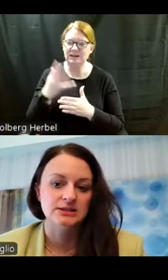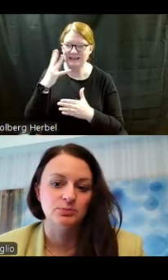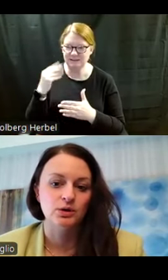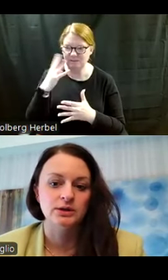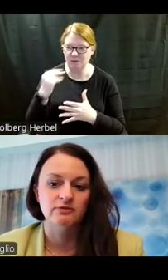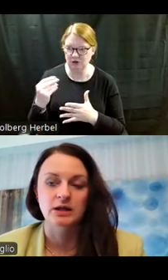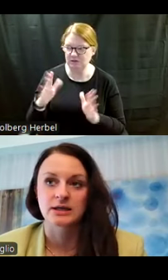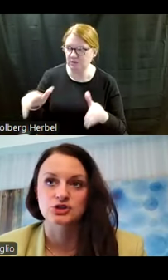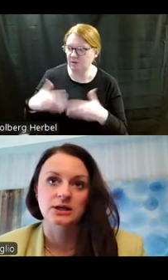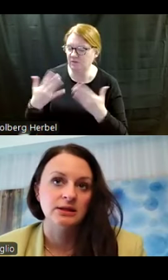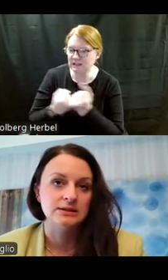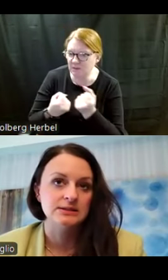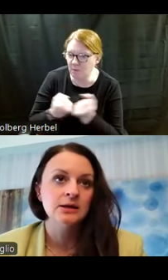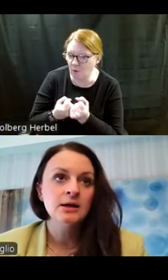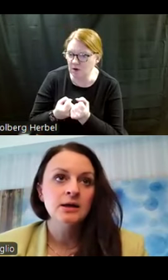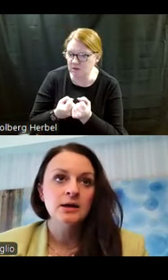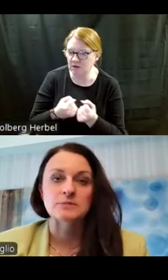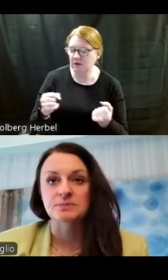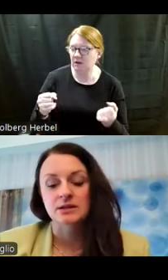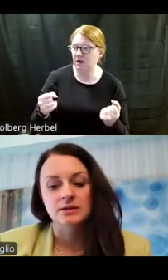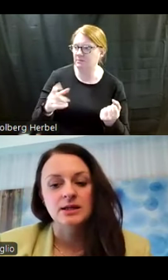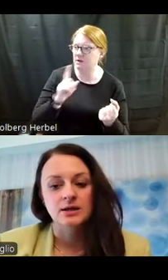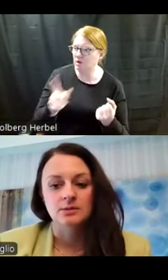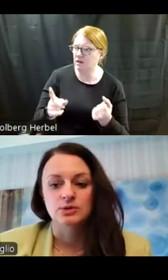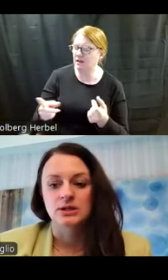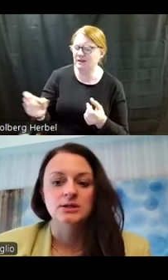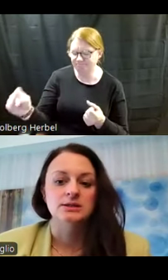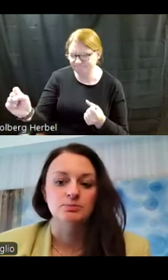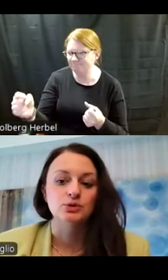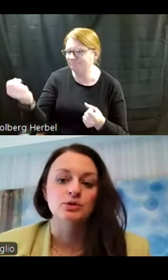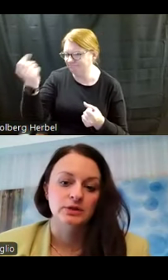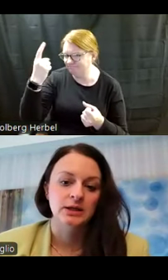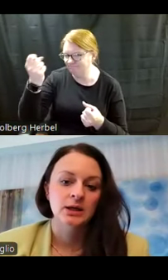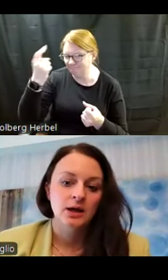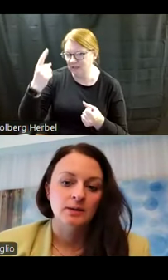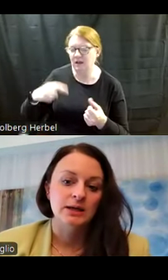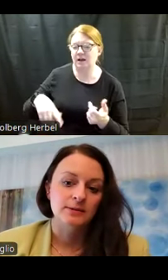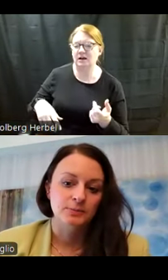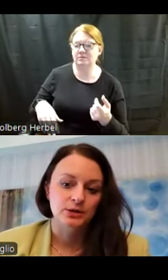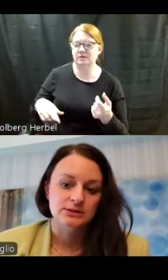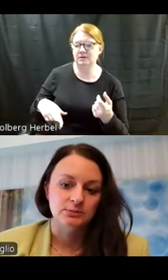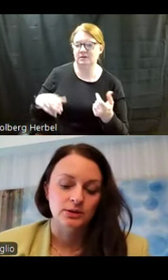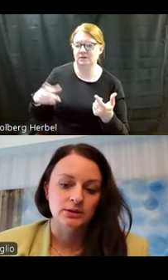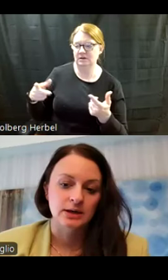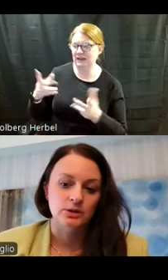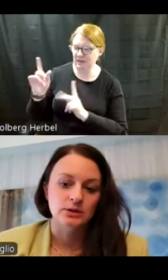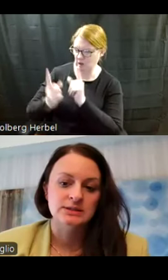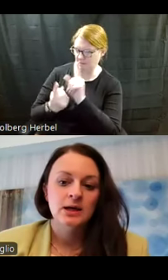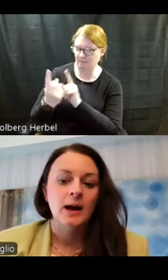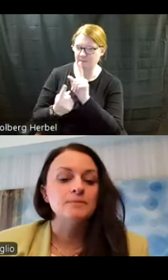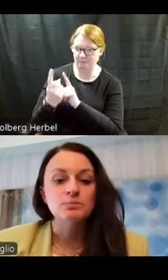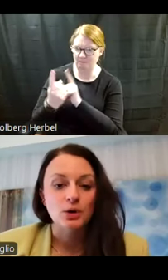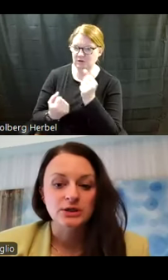provide support and validation. I think this is something that the EHDI community does beautifully in their peer support